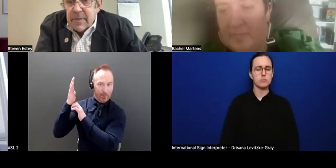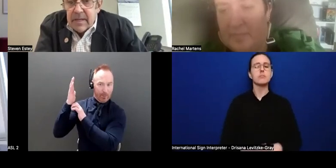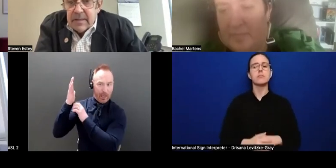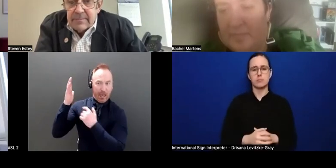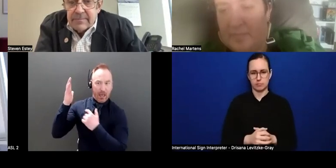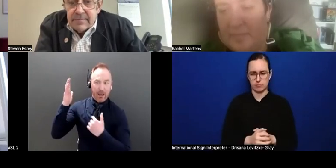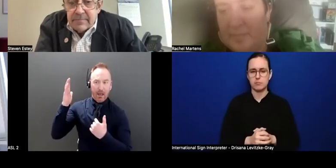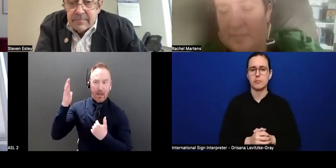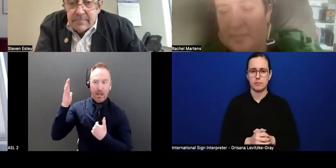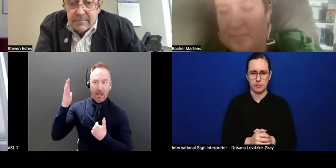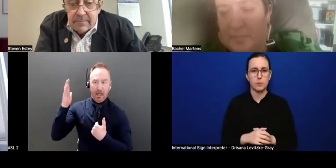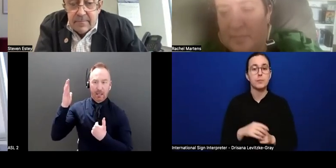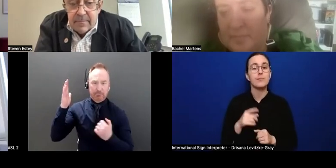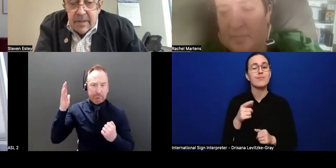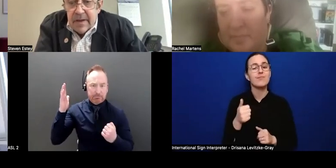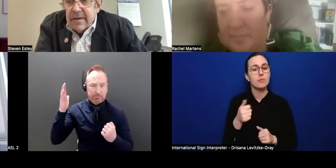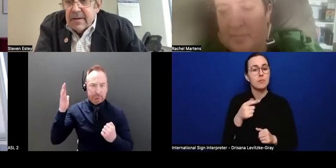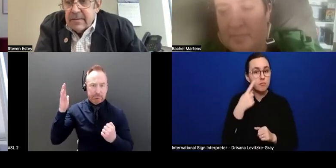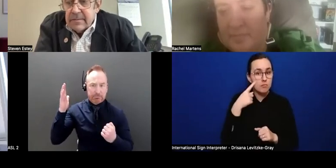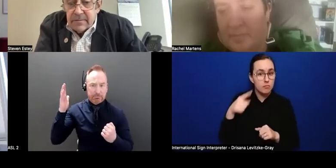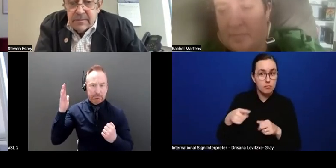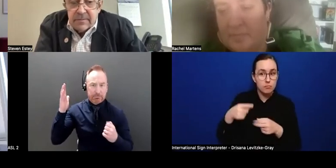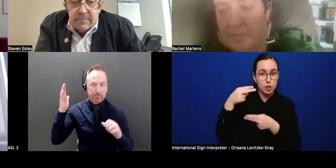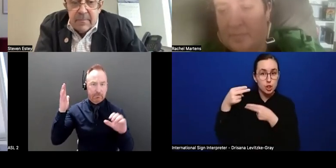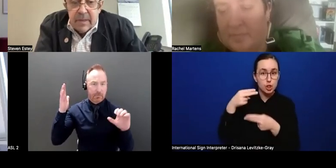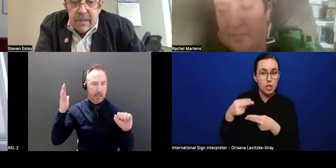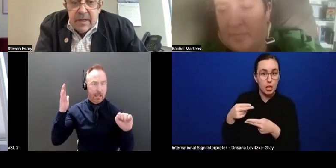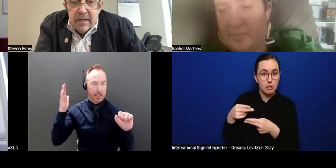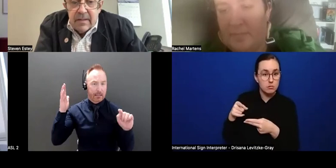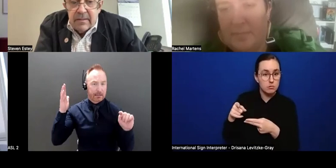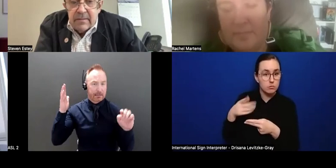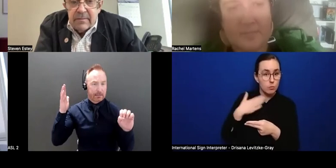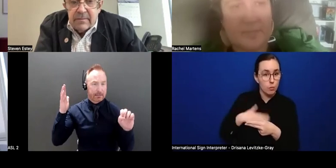Do you want to read it, Steve?